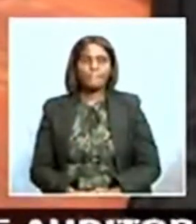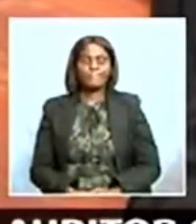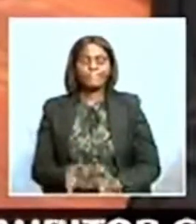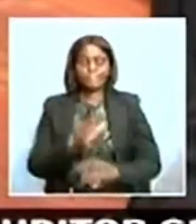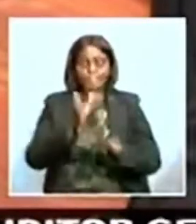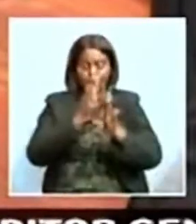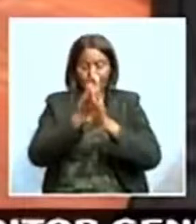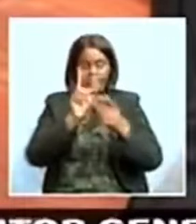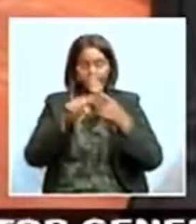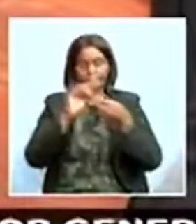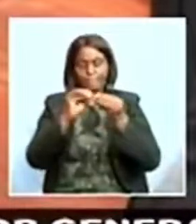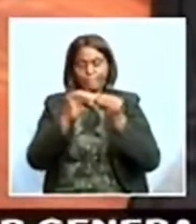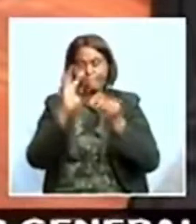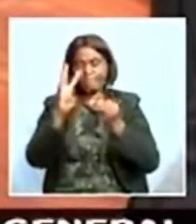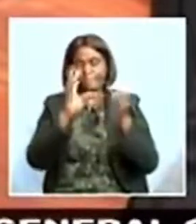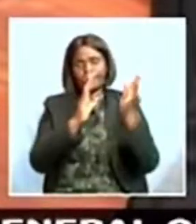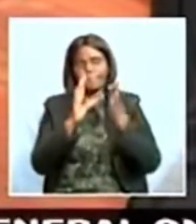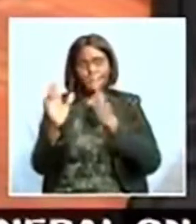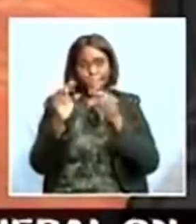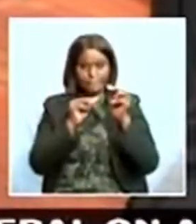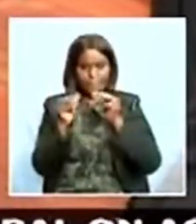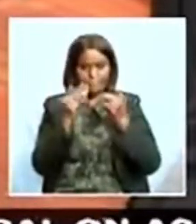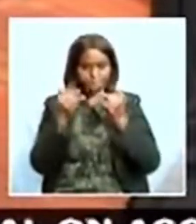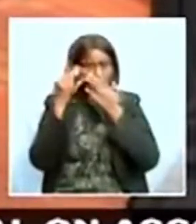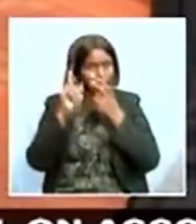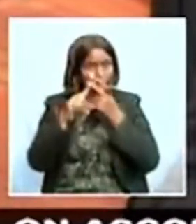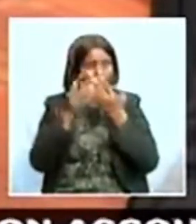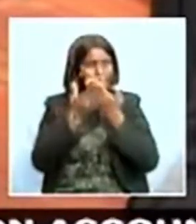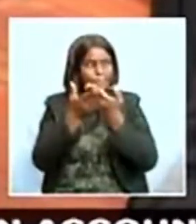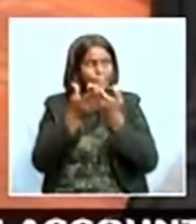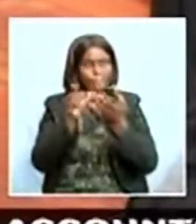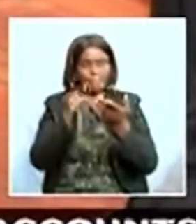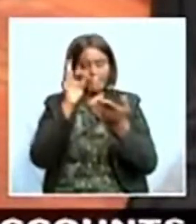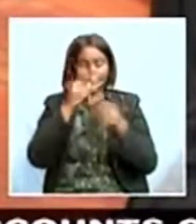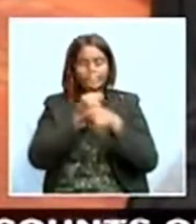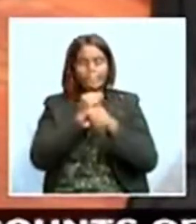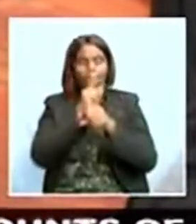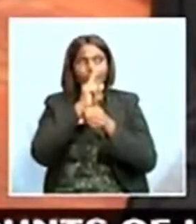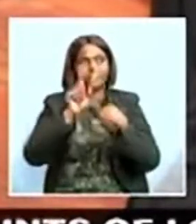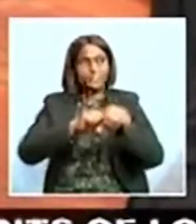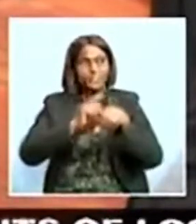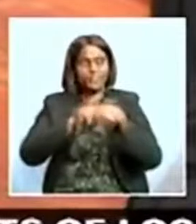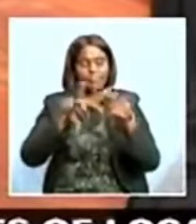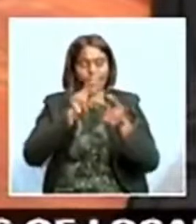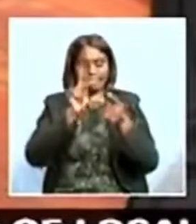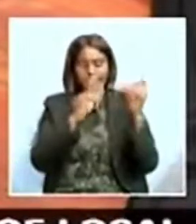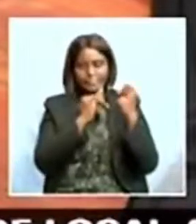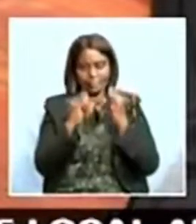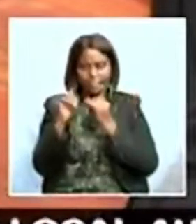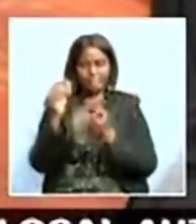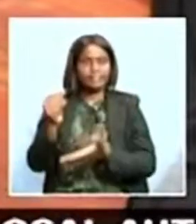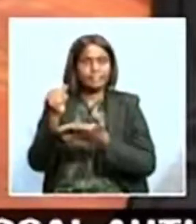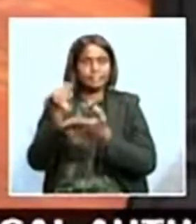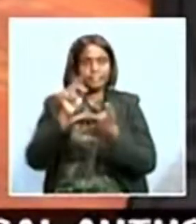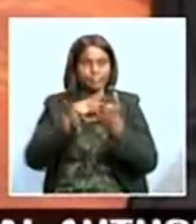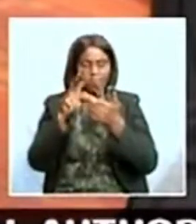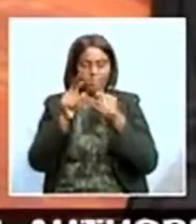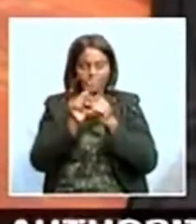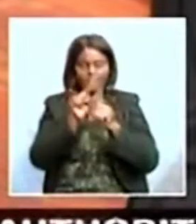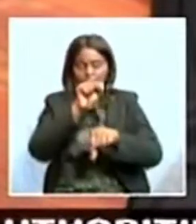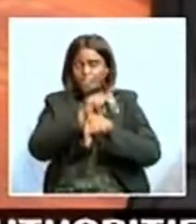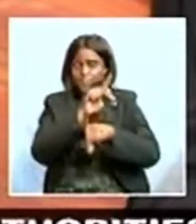personal emoluments were paid from the savings of the funds receipted during the period under review. Action taken, management